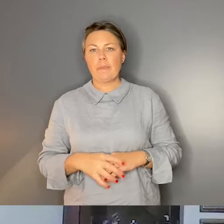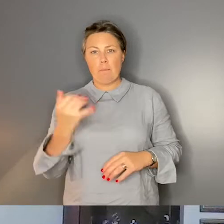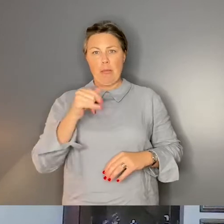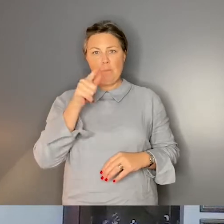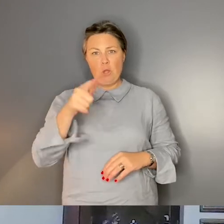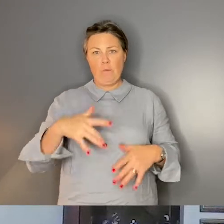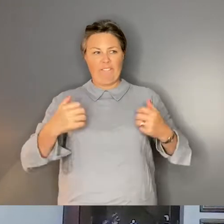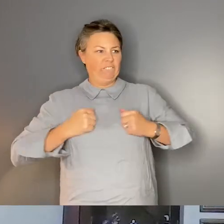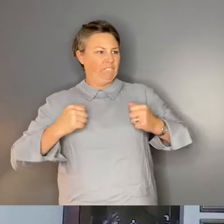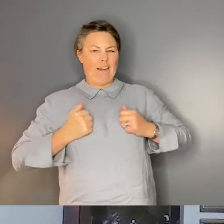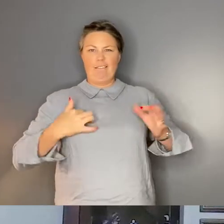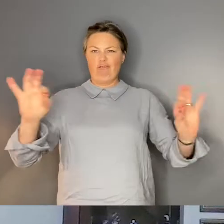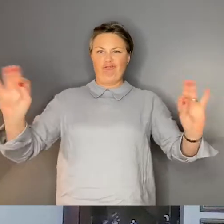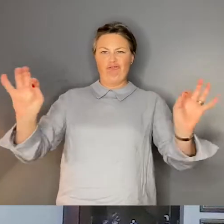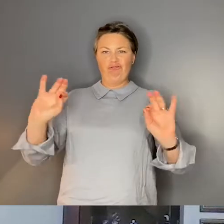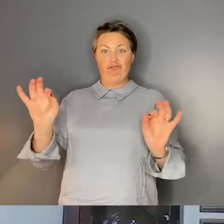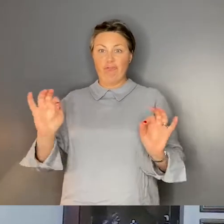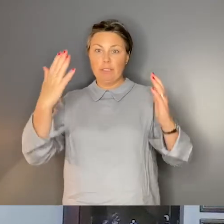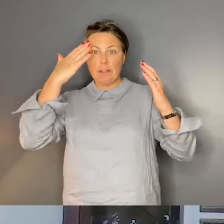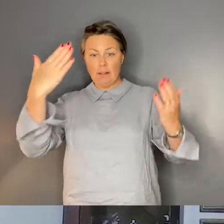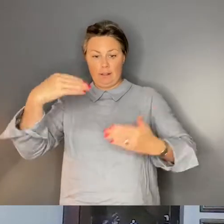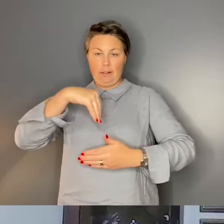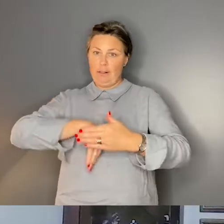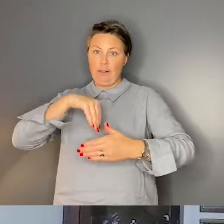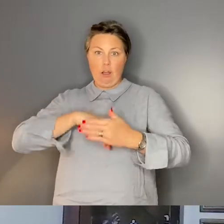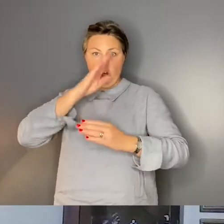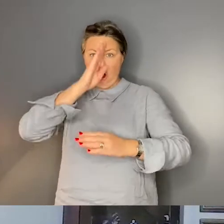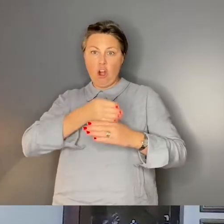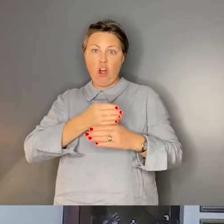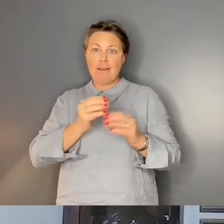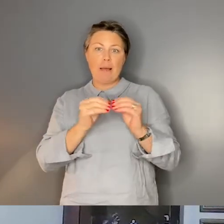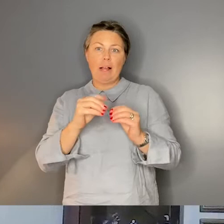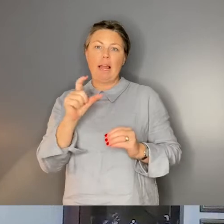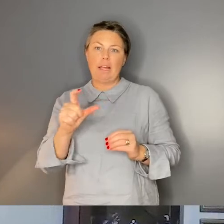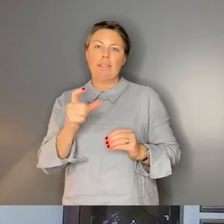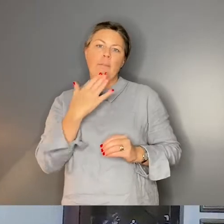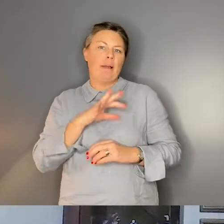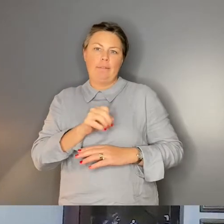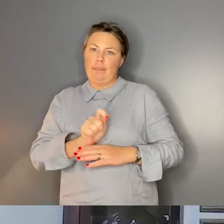may be feeling really fit and healthy, but you may still have bowel cancer. So please